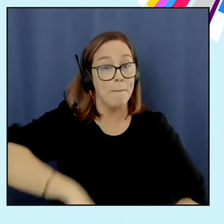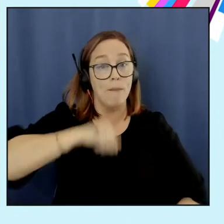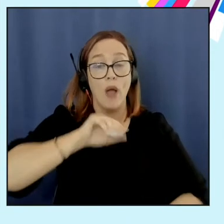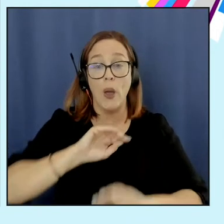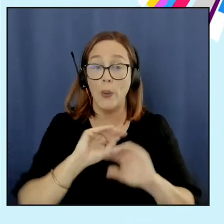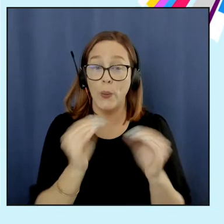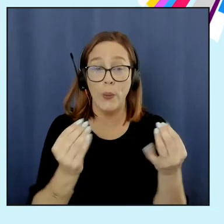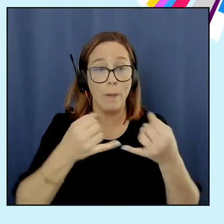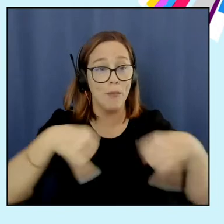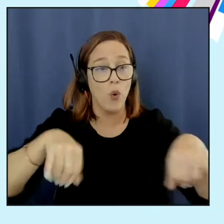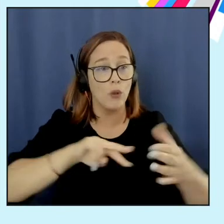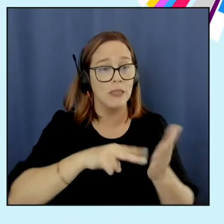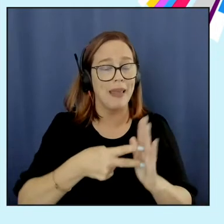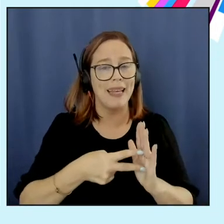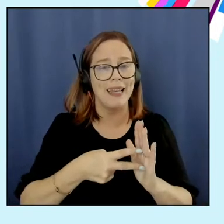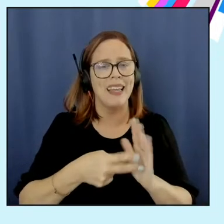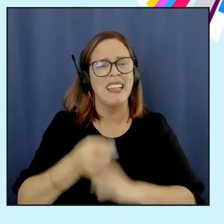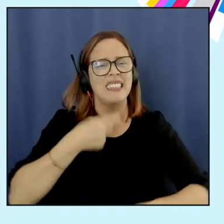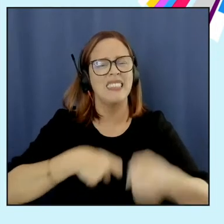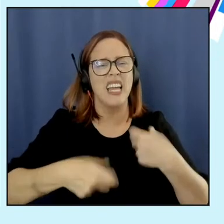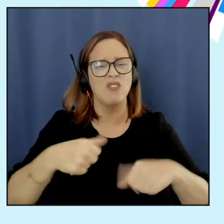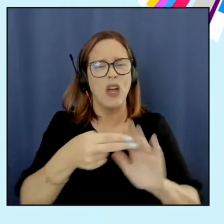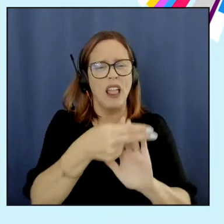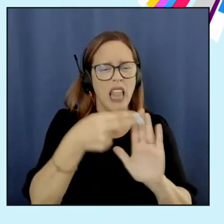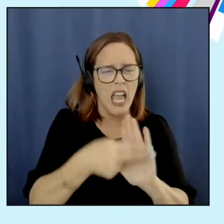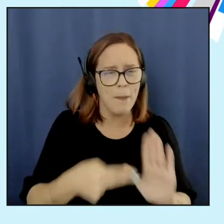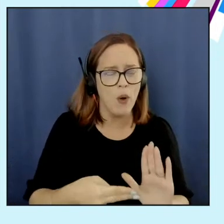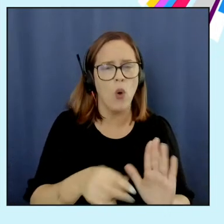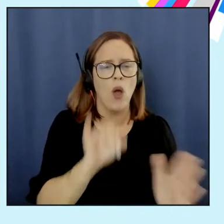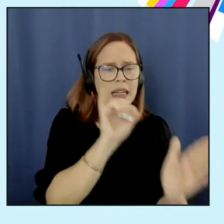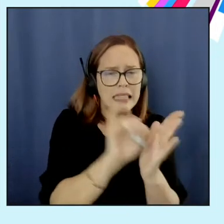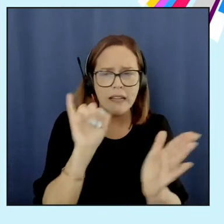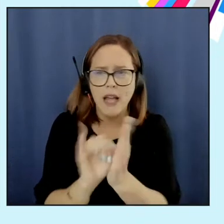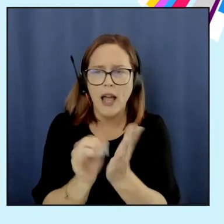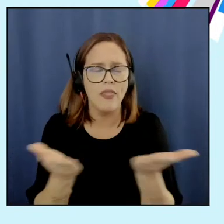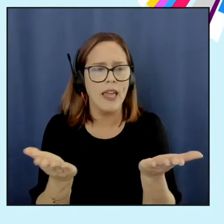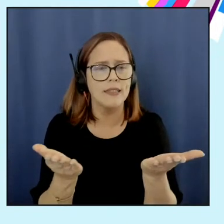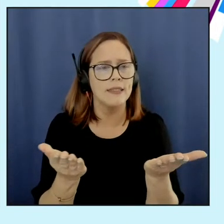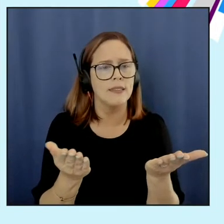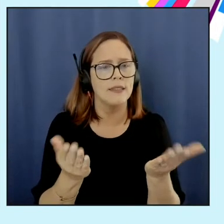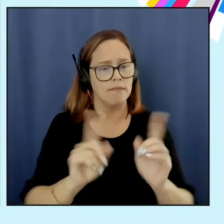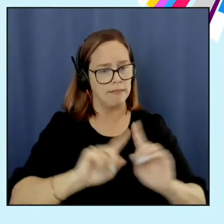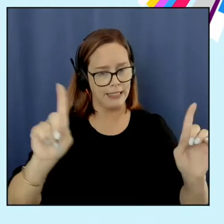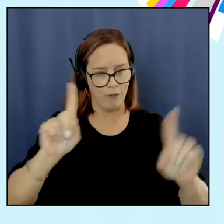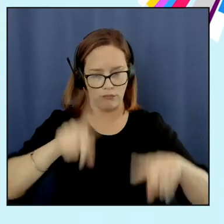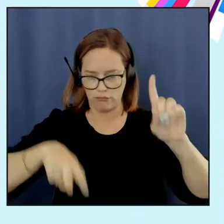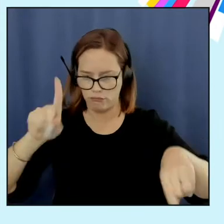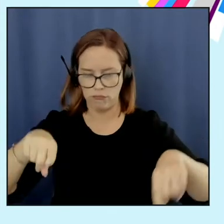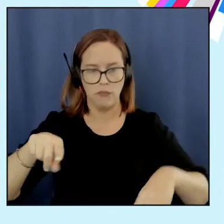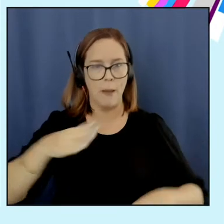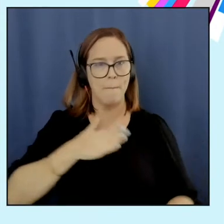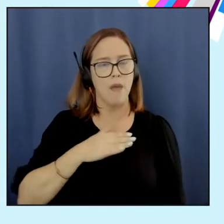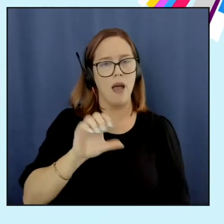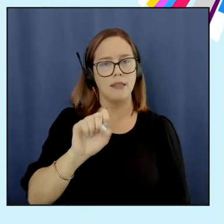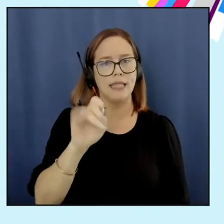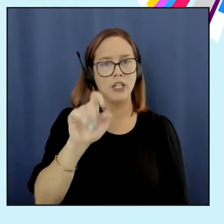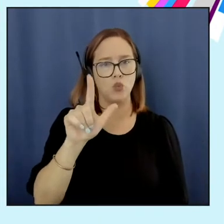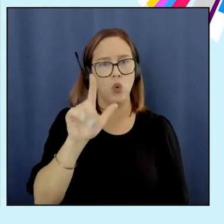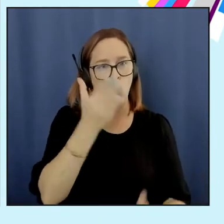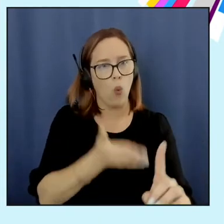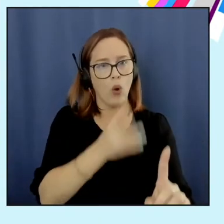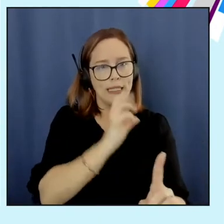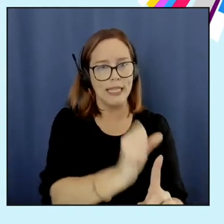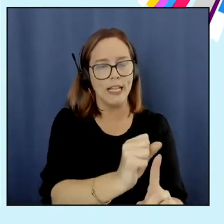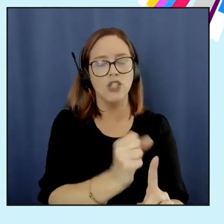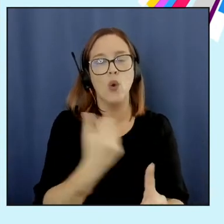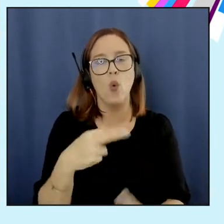instead of trying to label or identify the things that makes us different, such as my sexual orientation or my gender identity, we need to